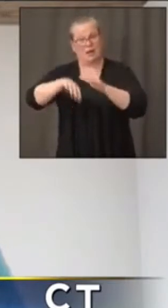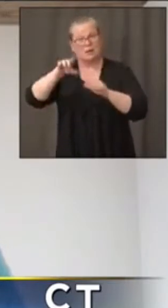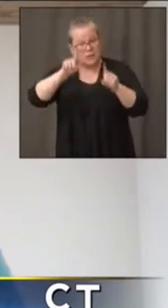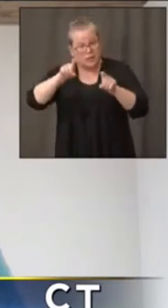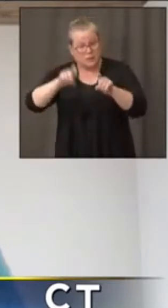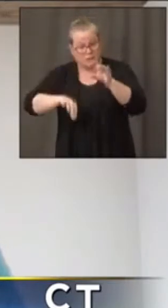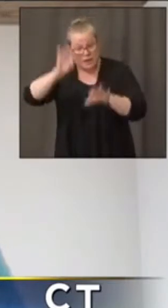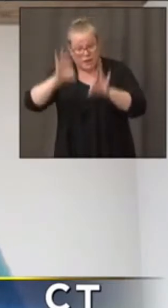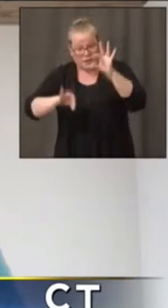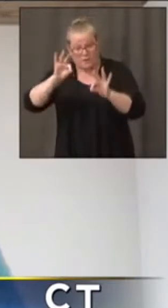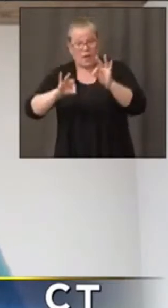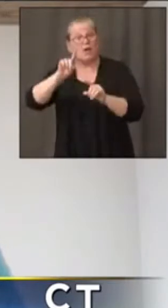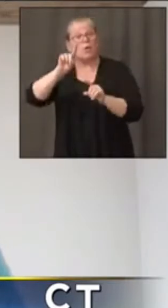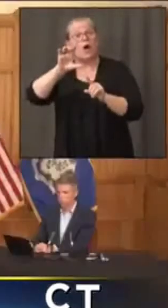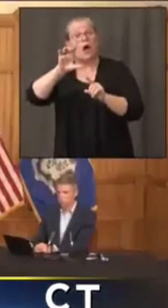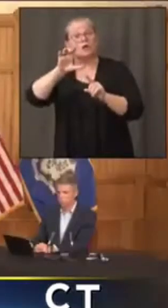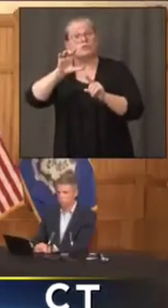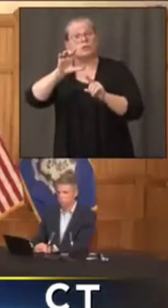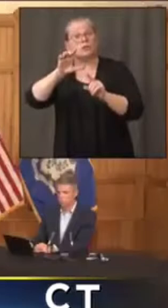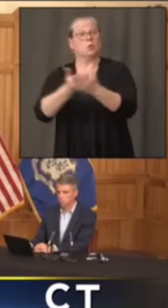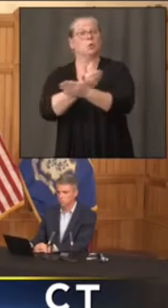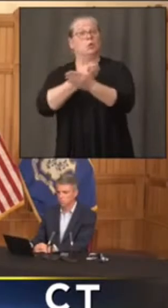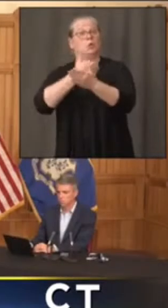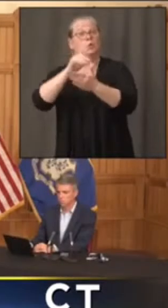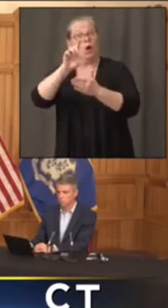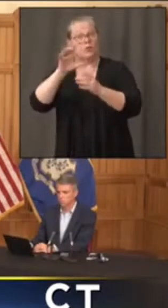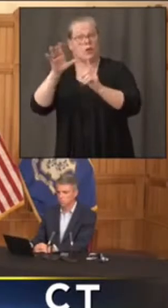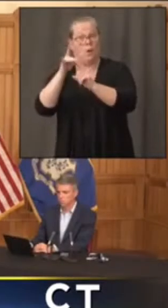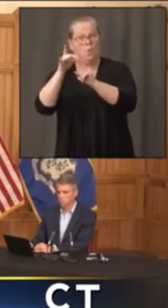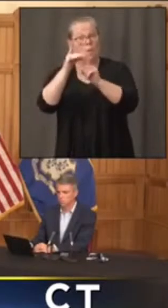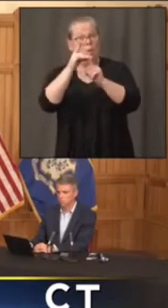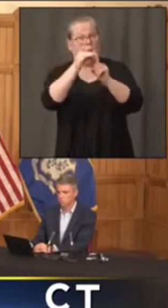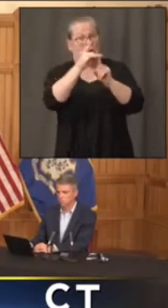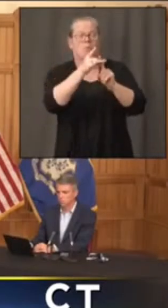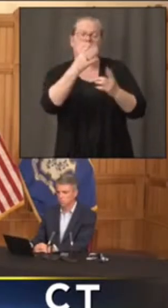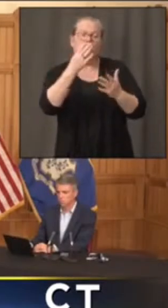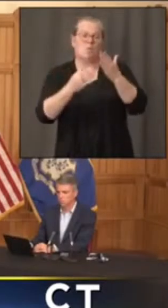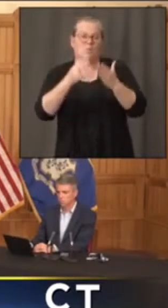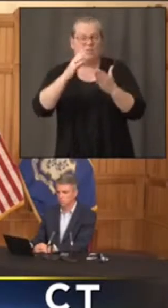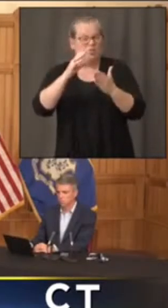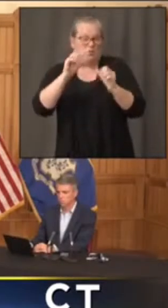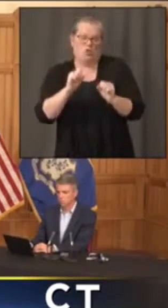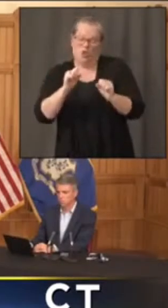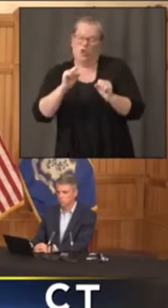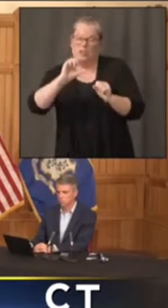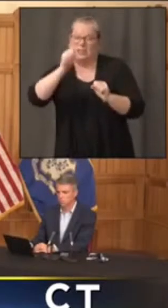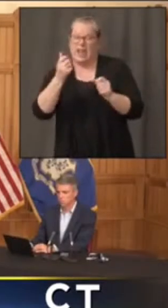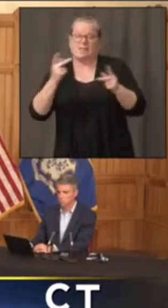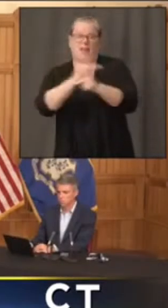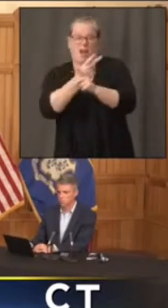thank you but The Associated Press